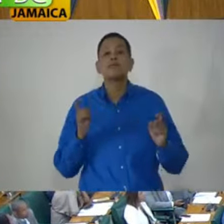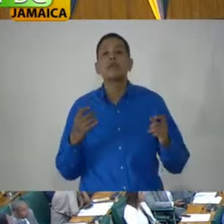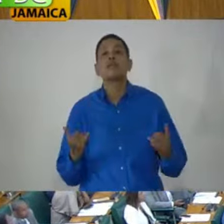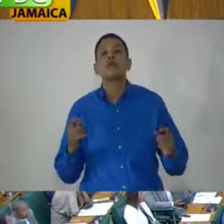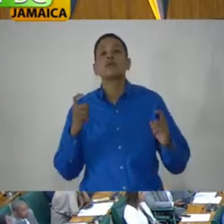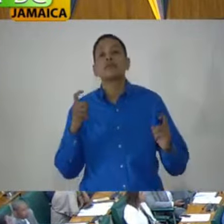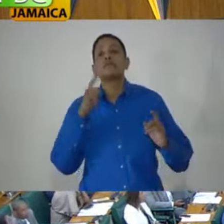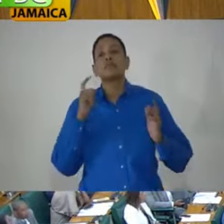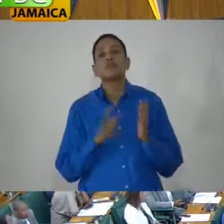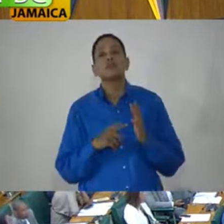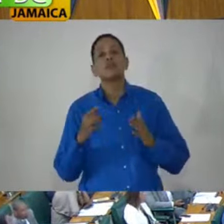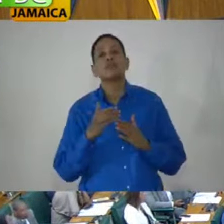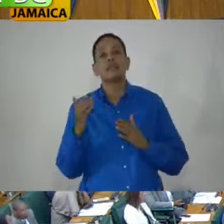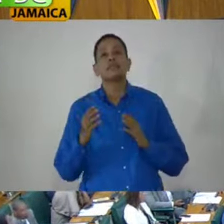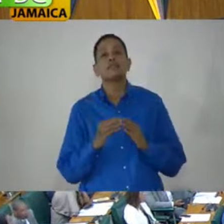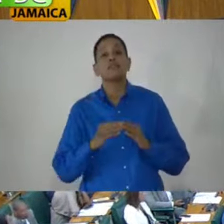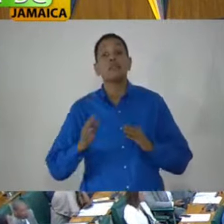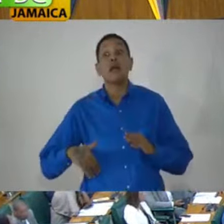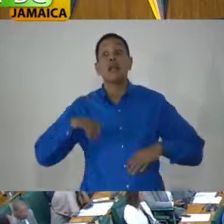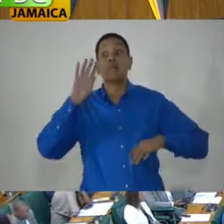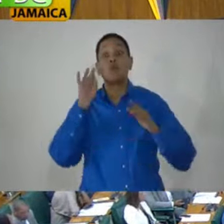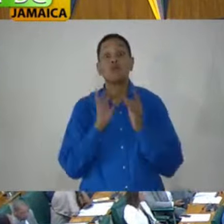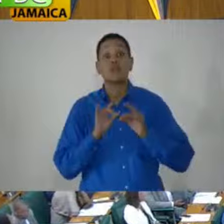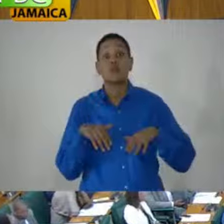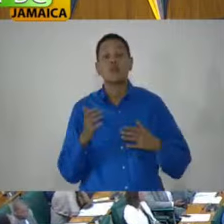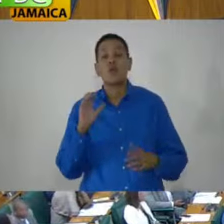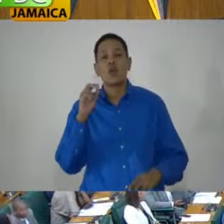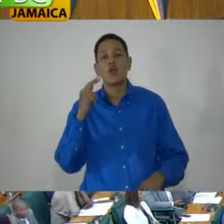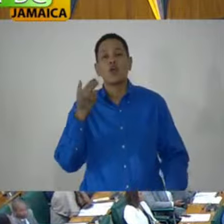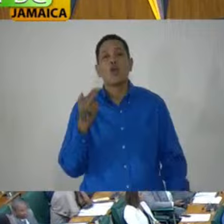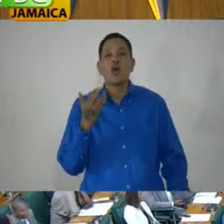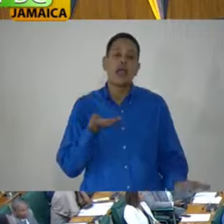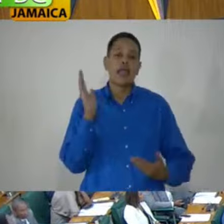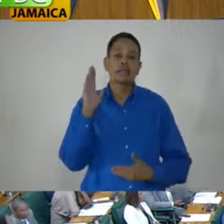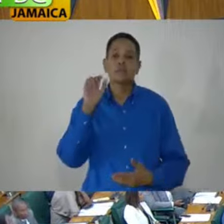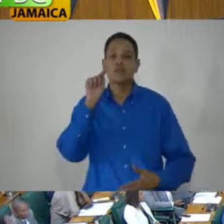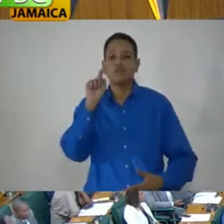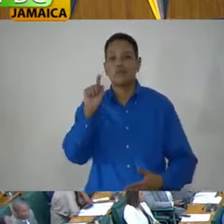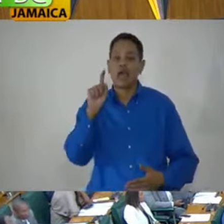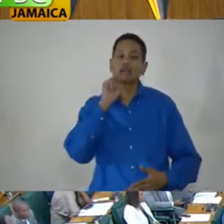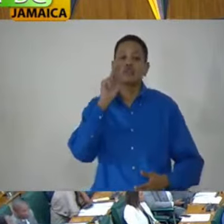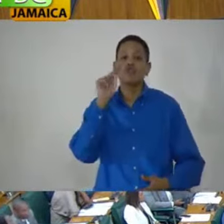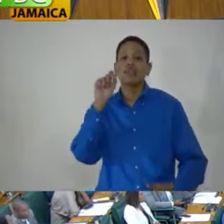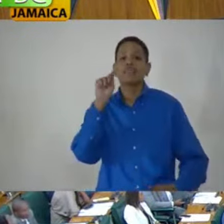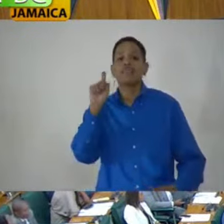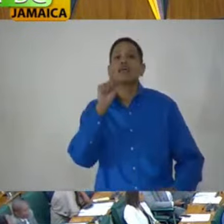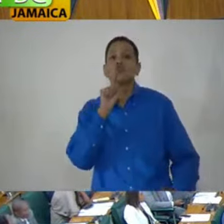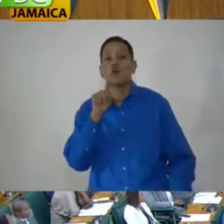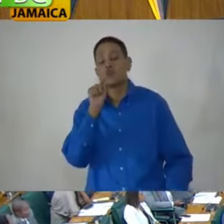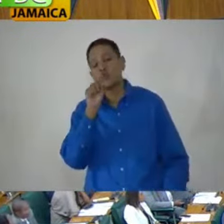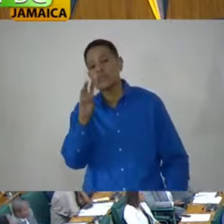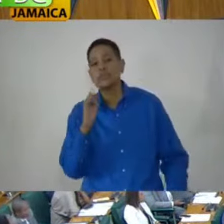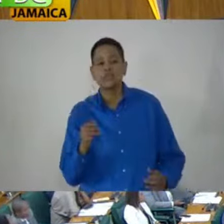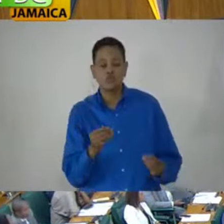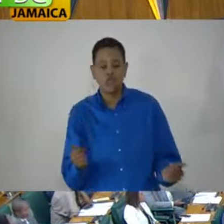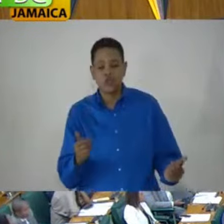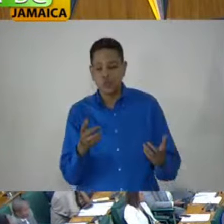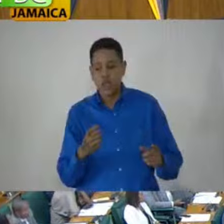beg to give notice that at the next meeting of the House, I will move the Conch Export Levy Rate of Levy Order 2026